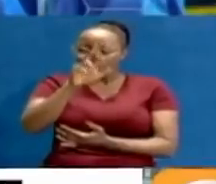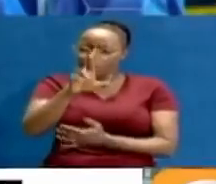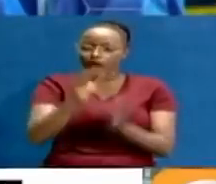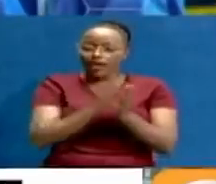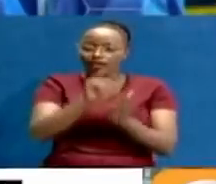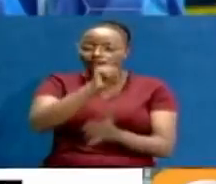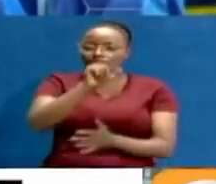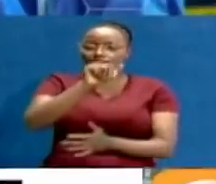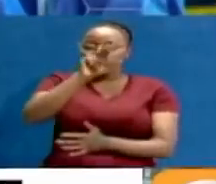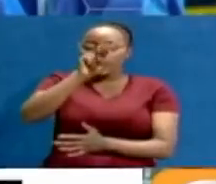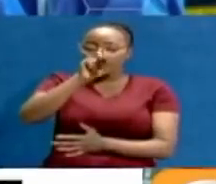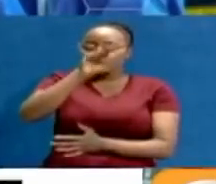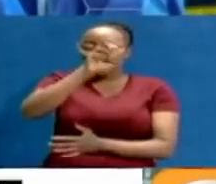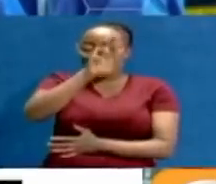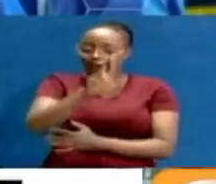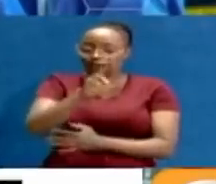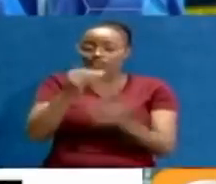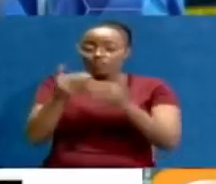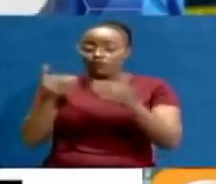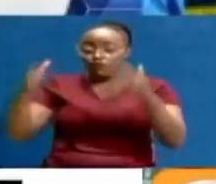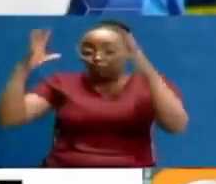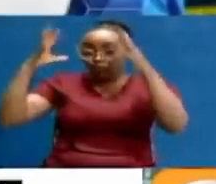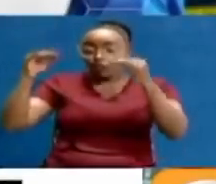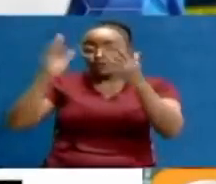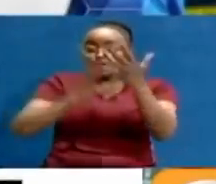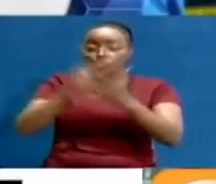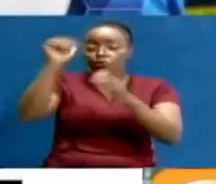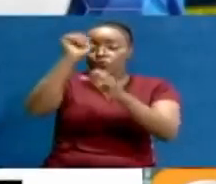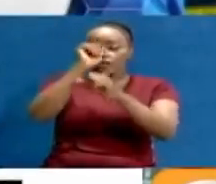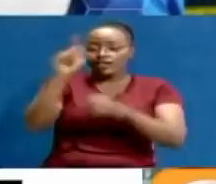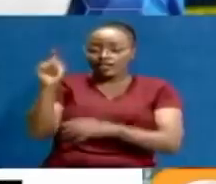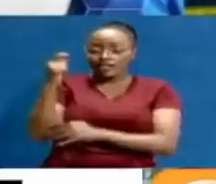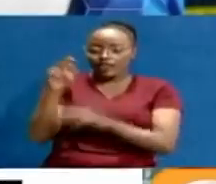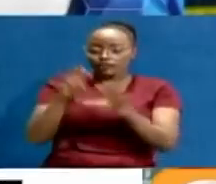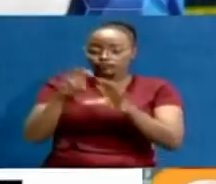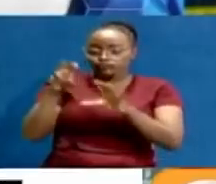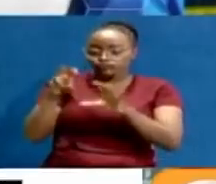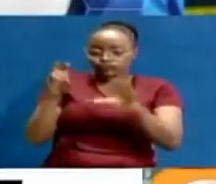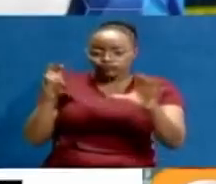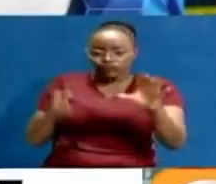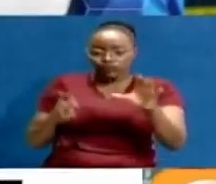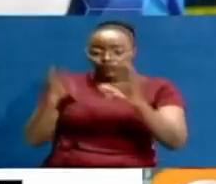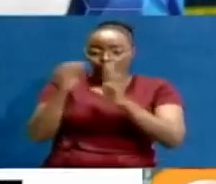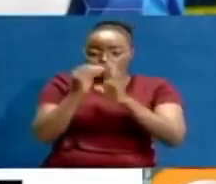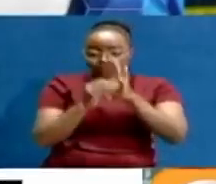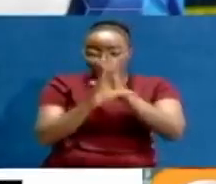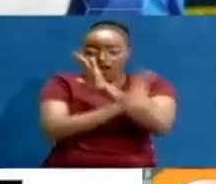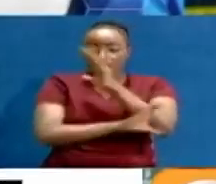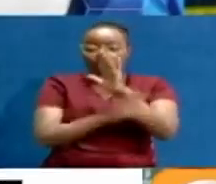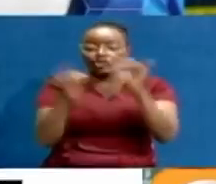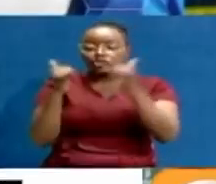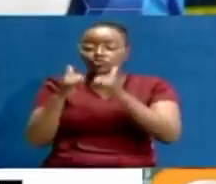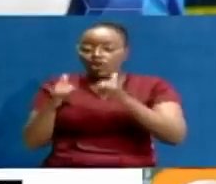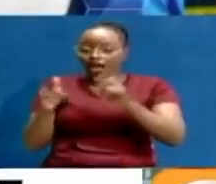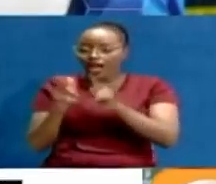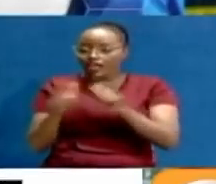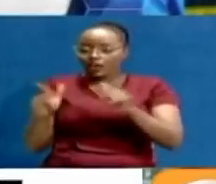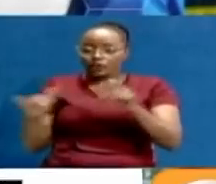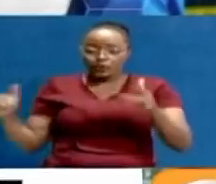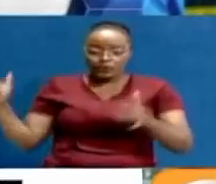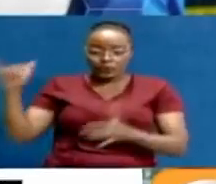in retaliation for an earlier move by Kenya to leave Tanzania out of a list of countries allowed to fly into its